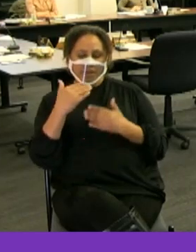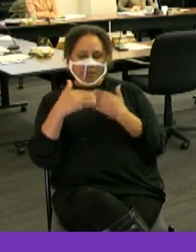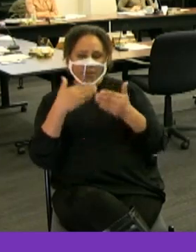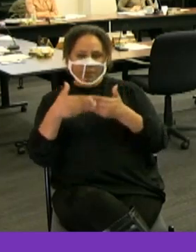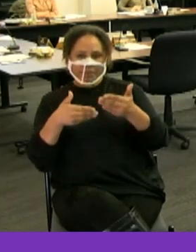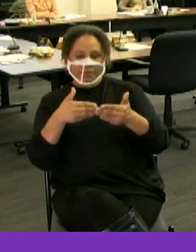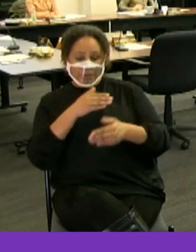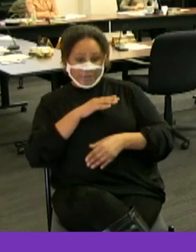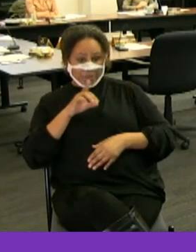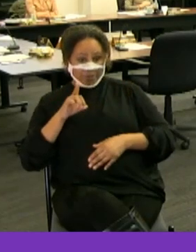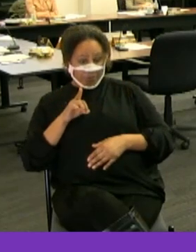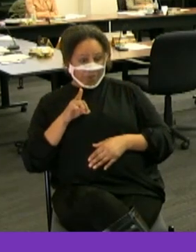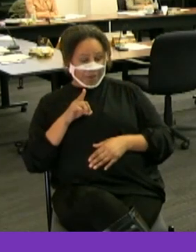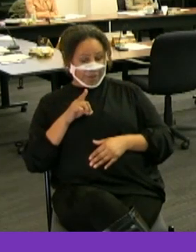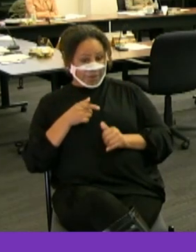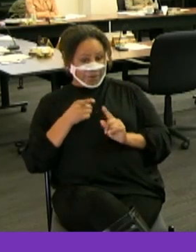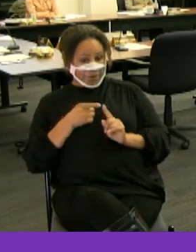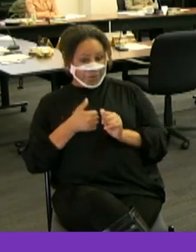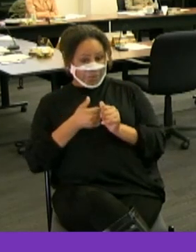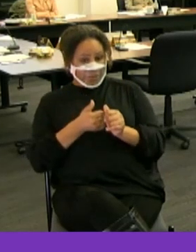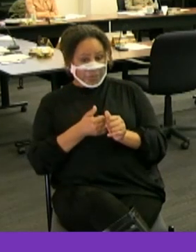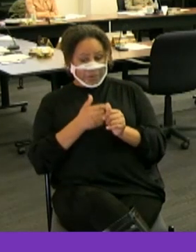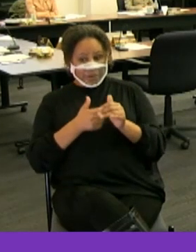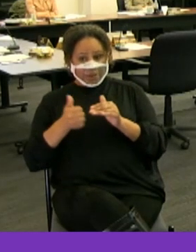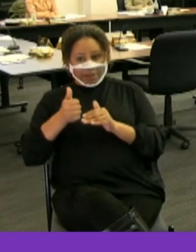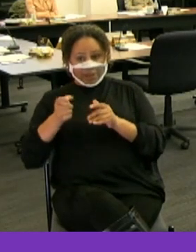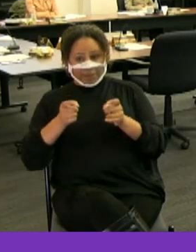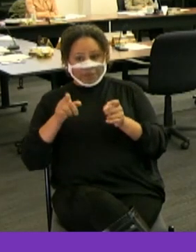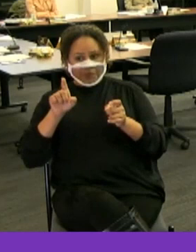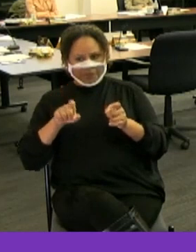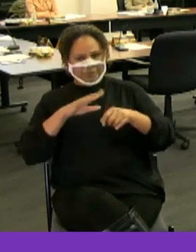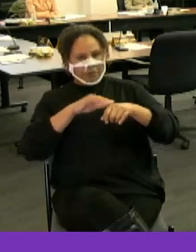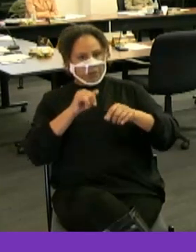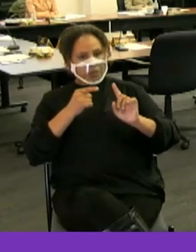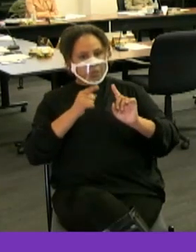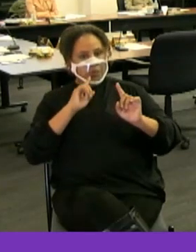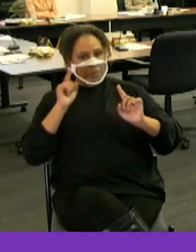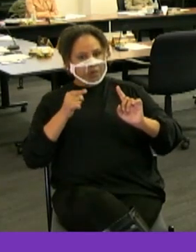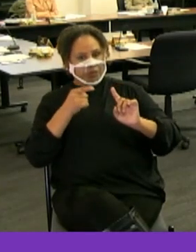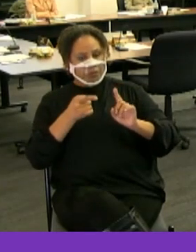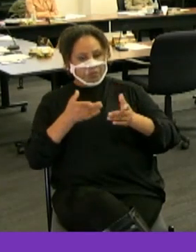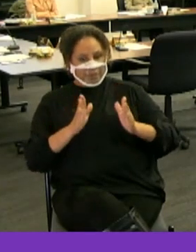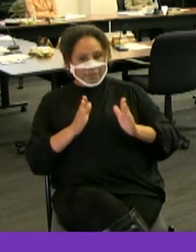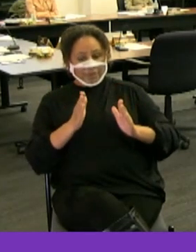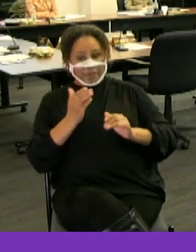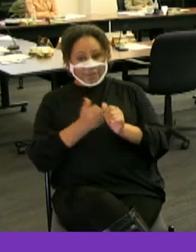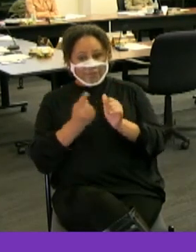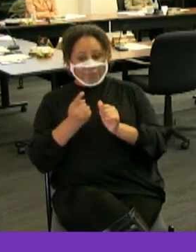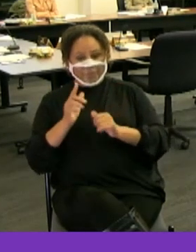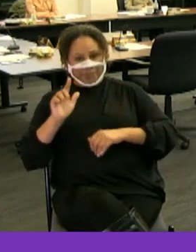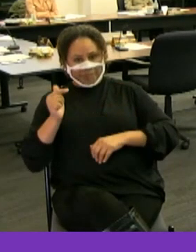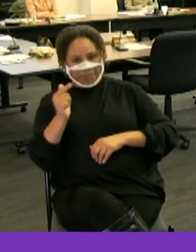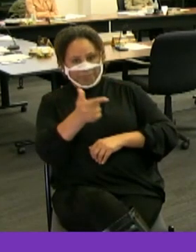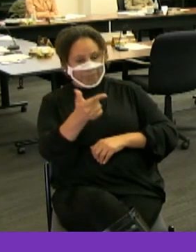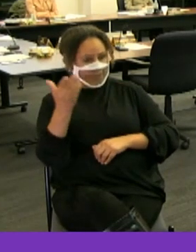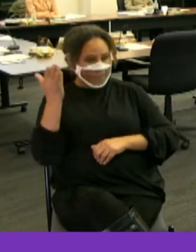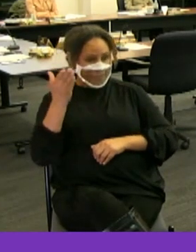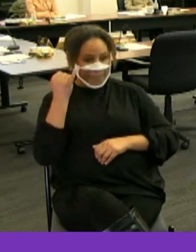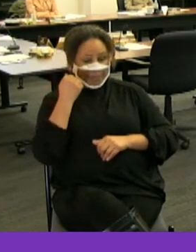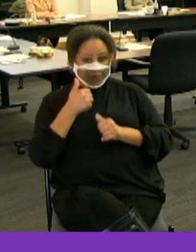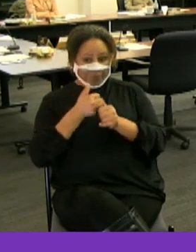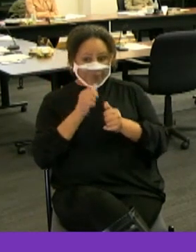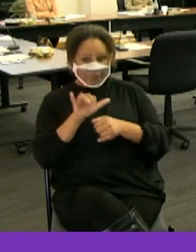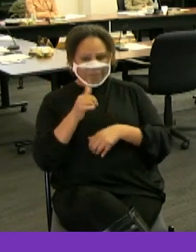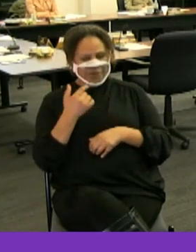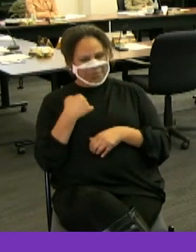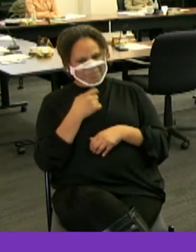The chair has the call to order to let each and every one speak. So if you're following that, that's a good habit, because we do get where